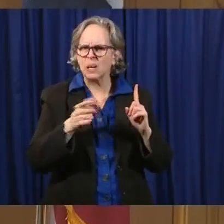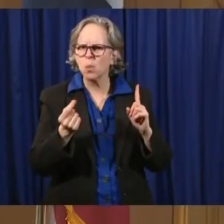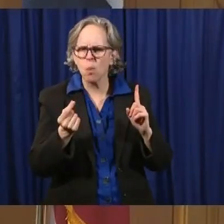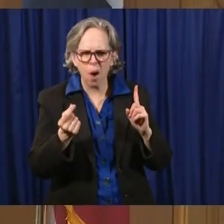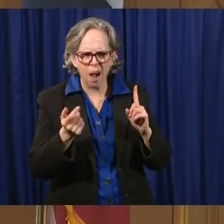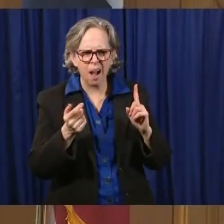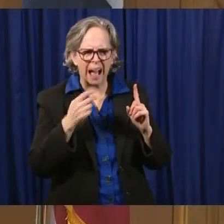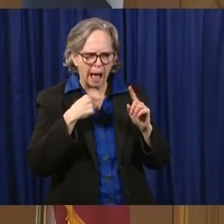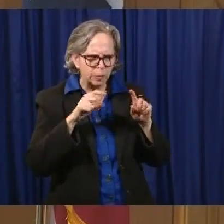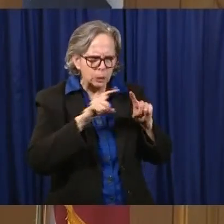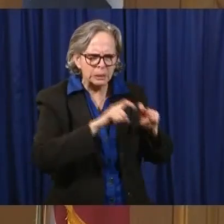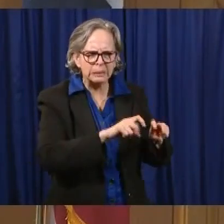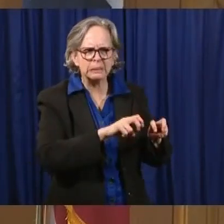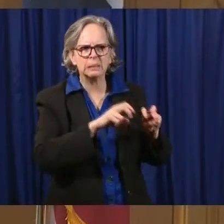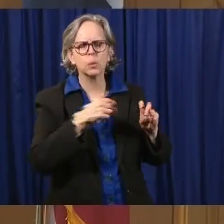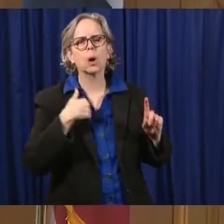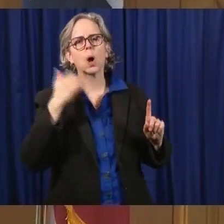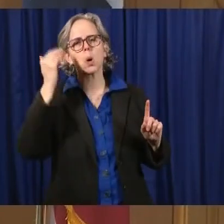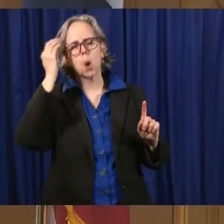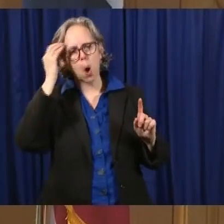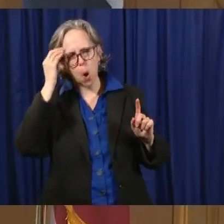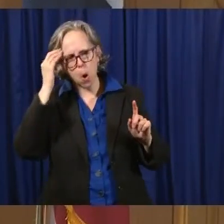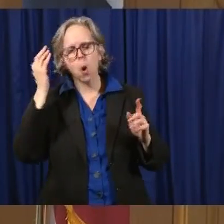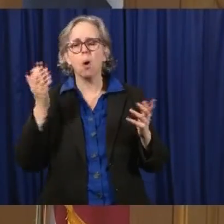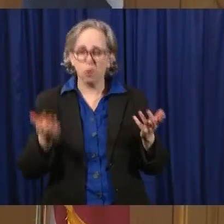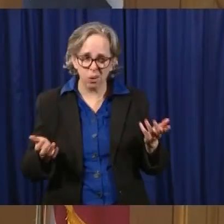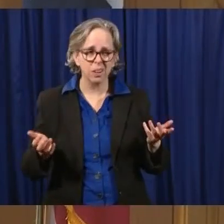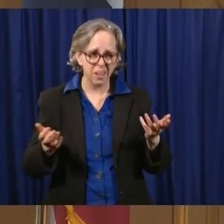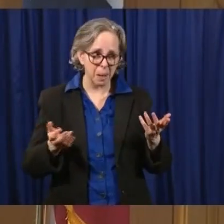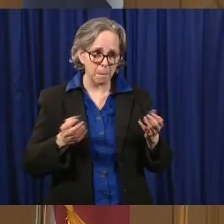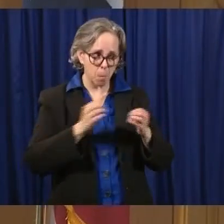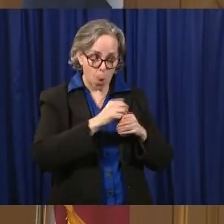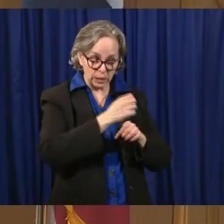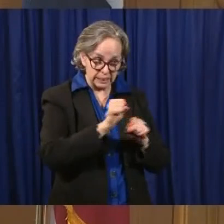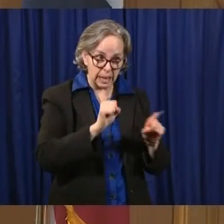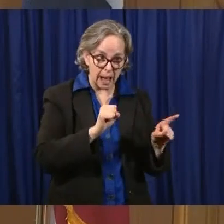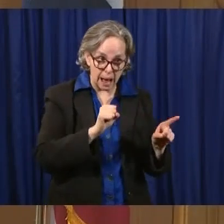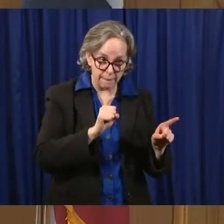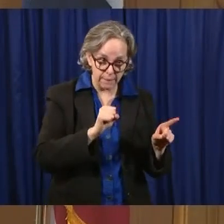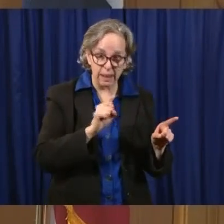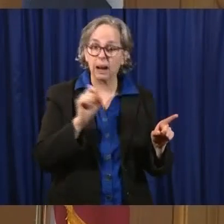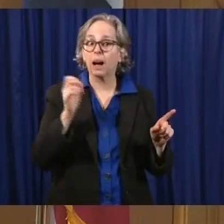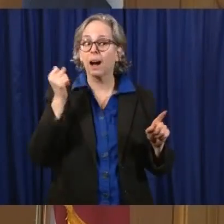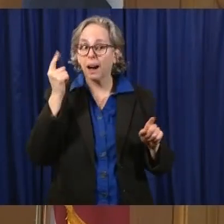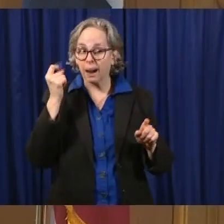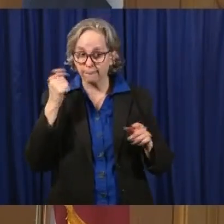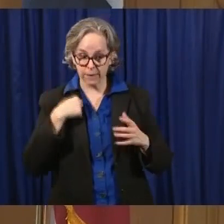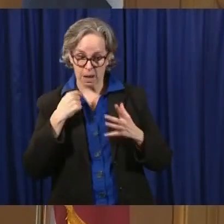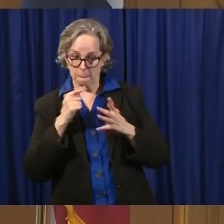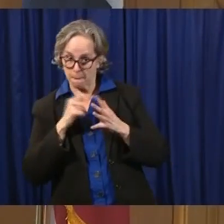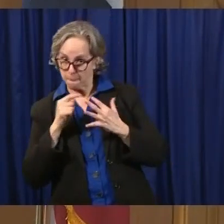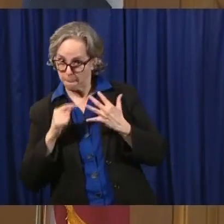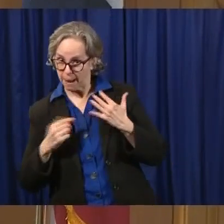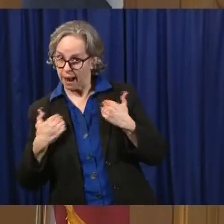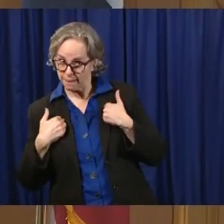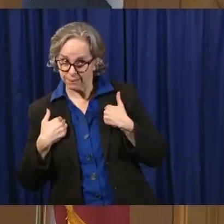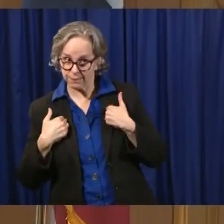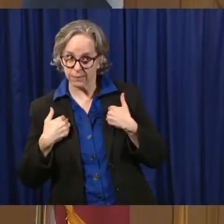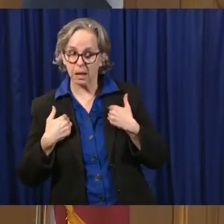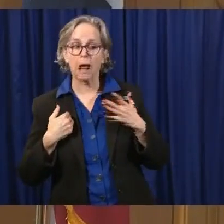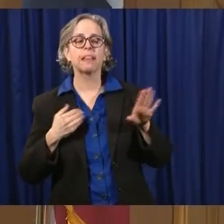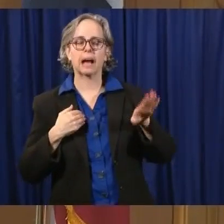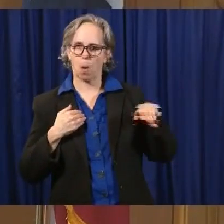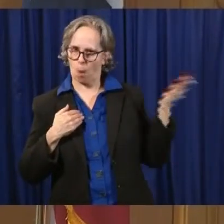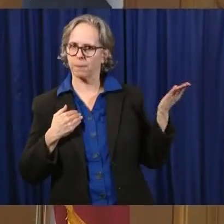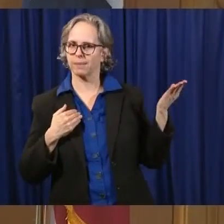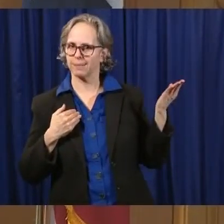that, we know we're going to be safer if we, as we open back up, if we have the ability